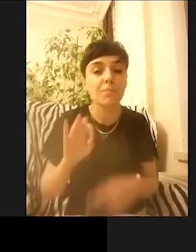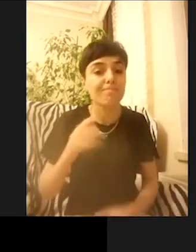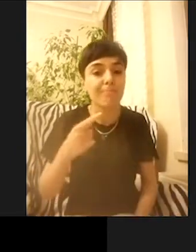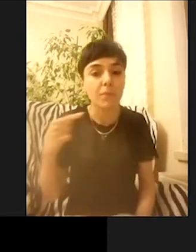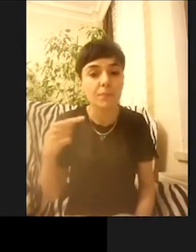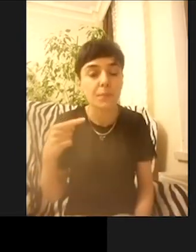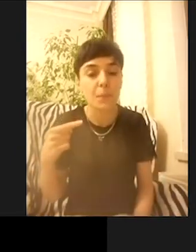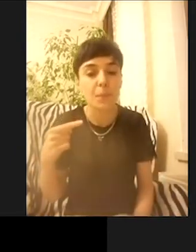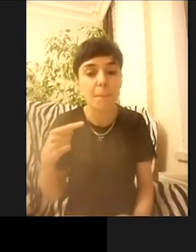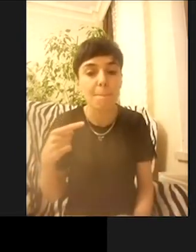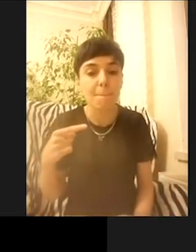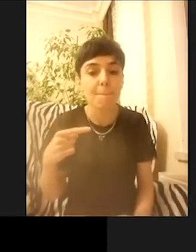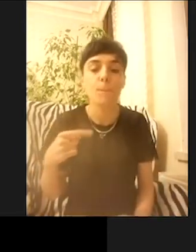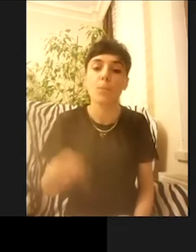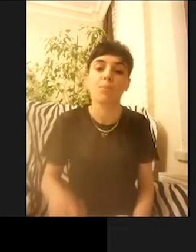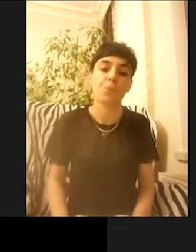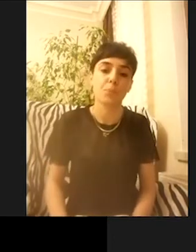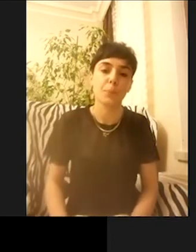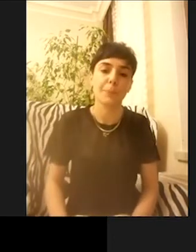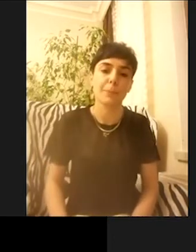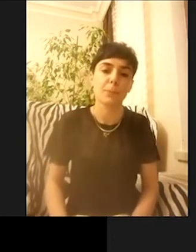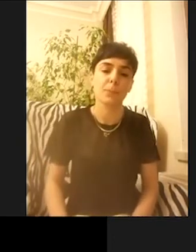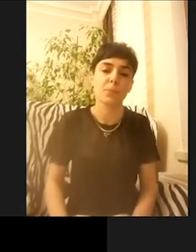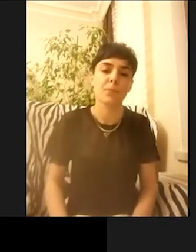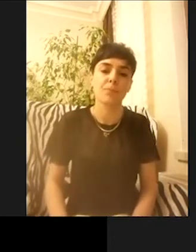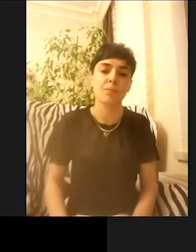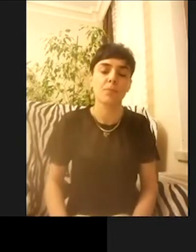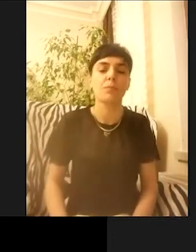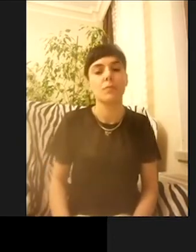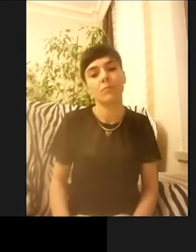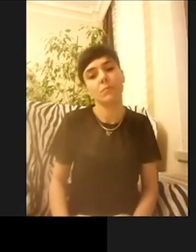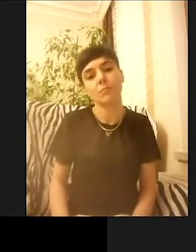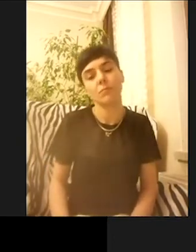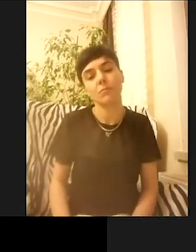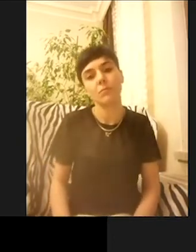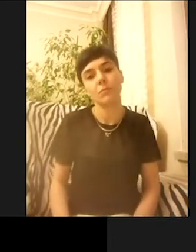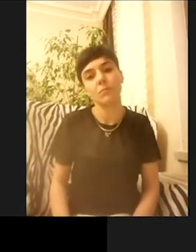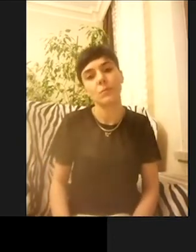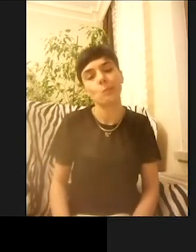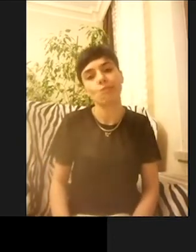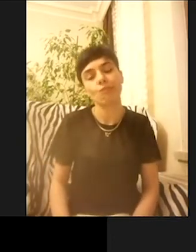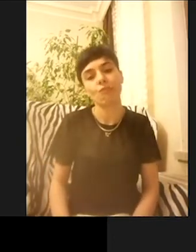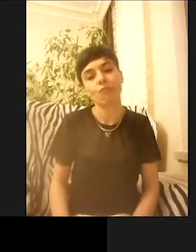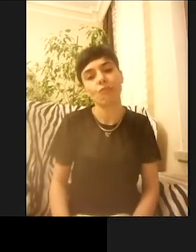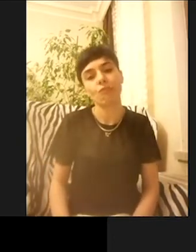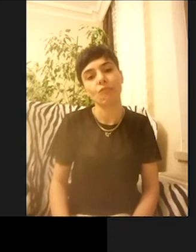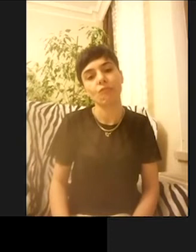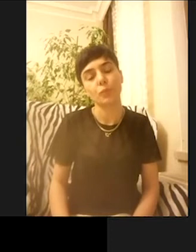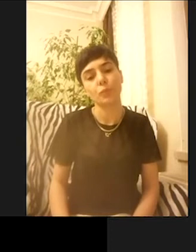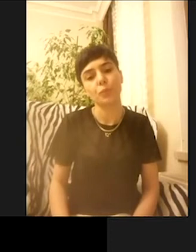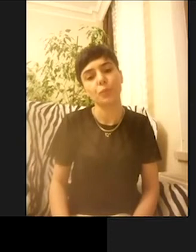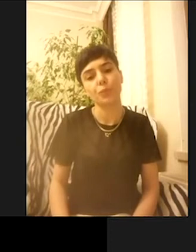experience from the perspective of colonizer. So from the Turkish language, we don't know how to have